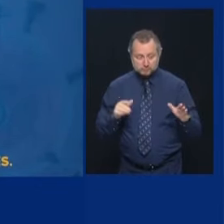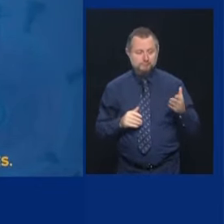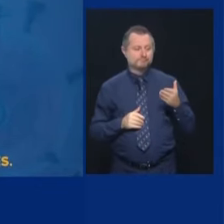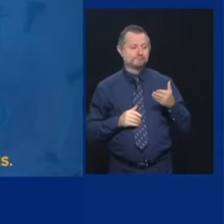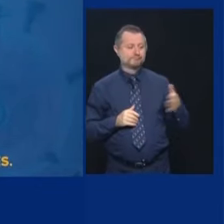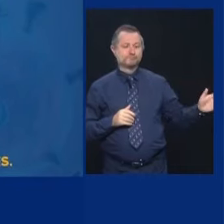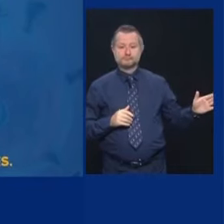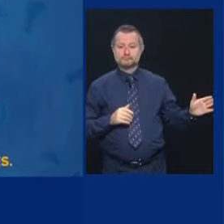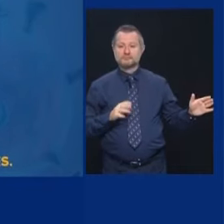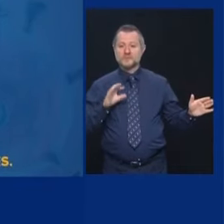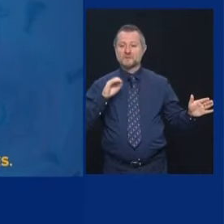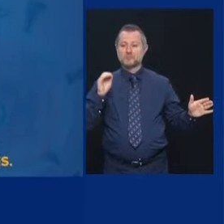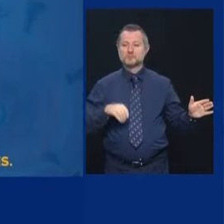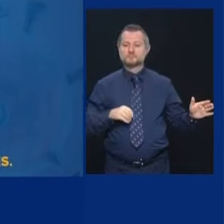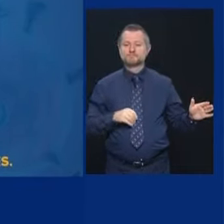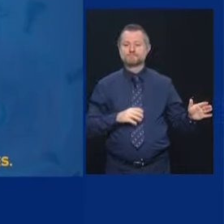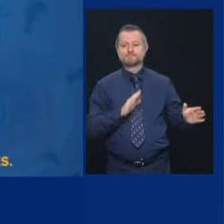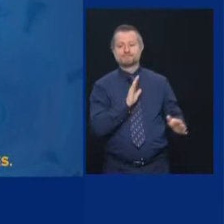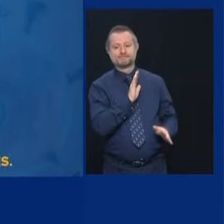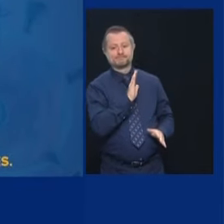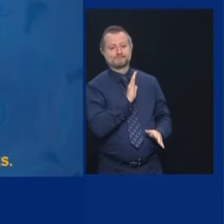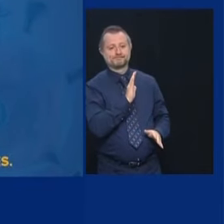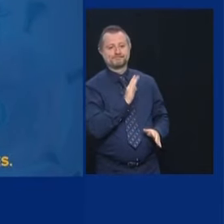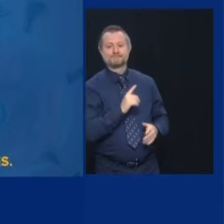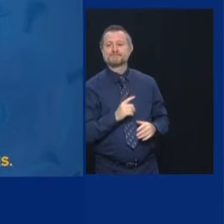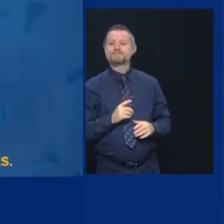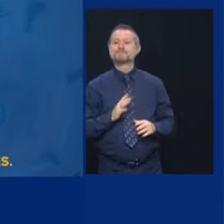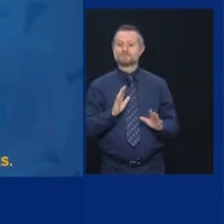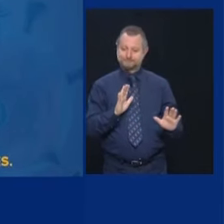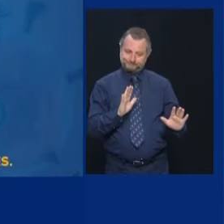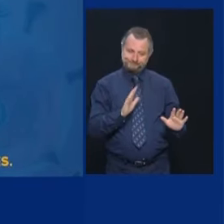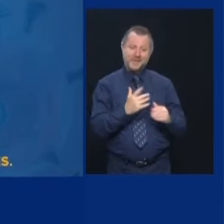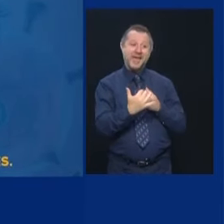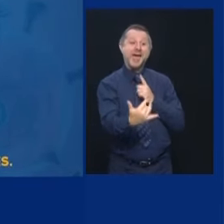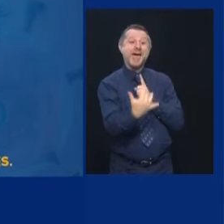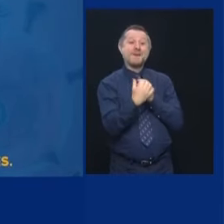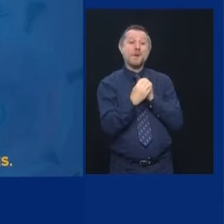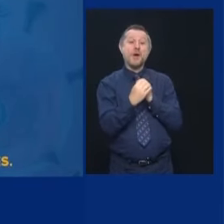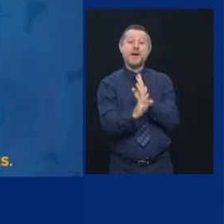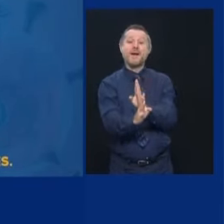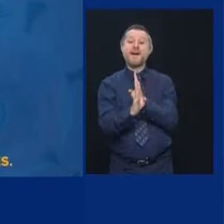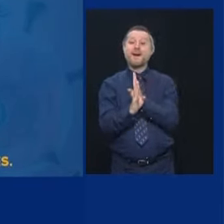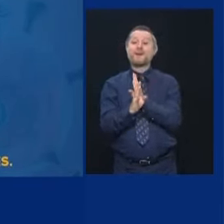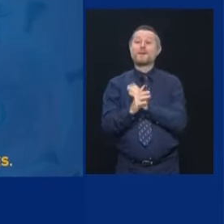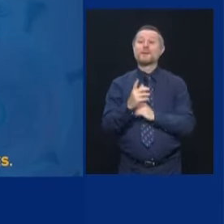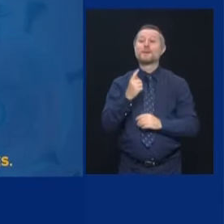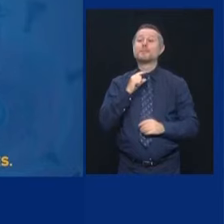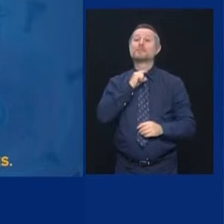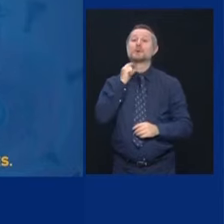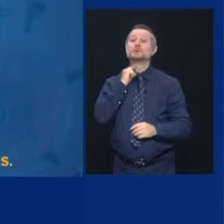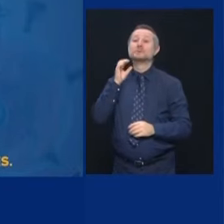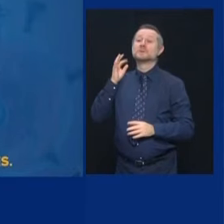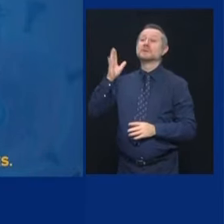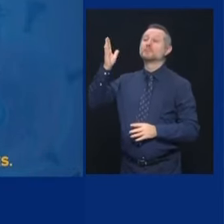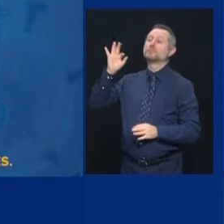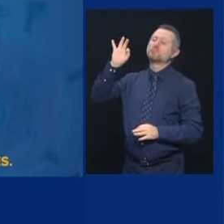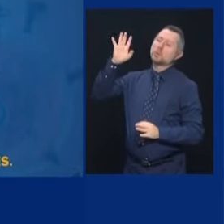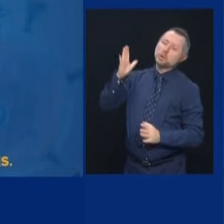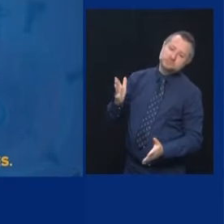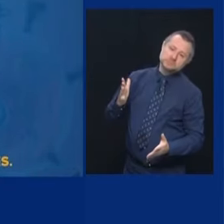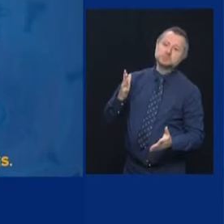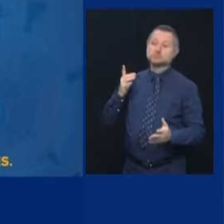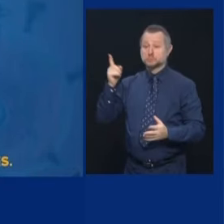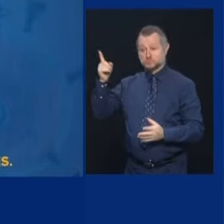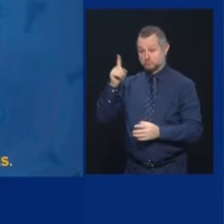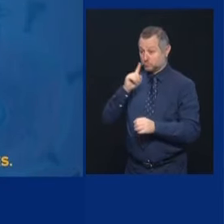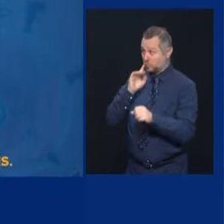a person there who says to the pastor, you agreed to